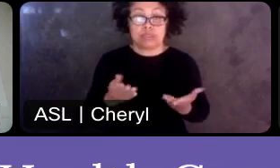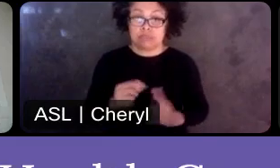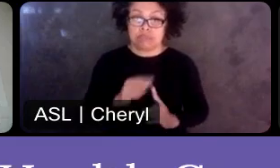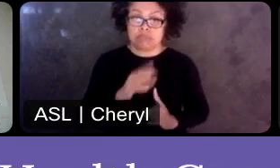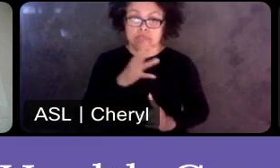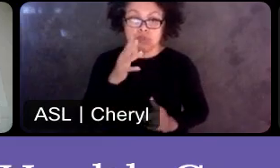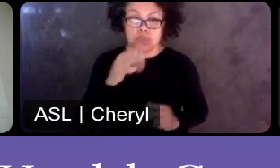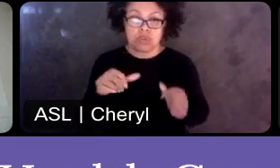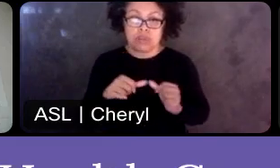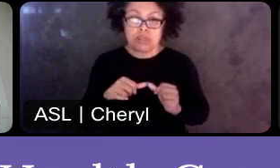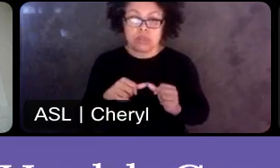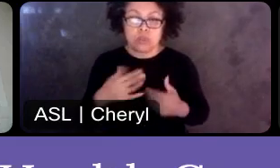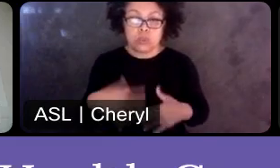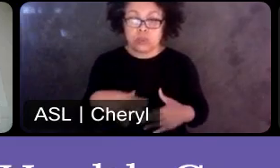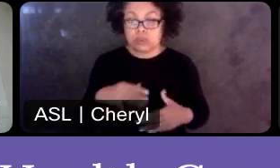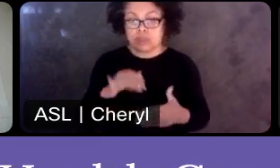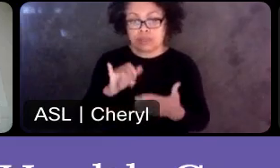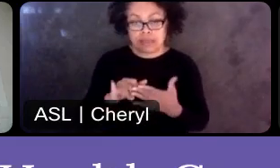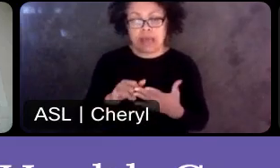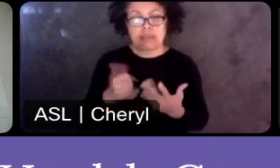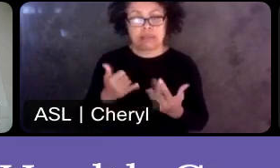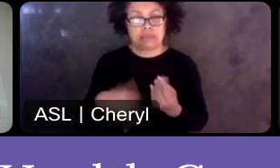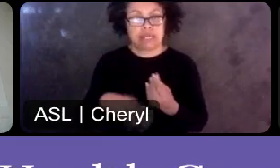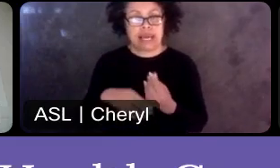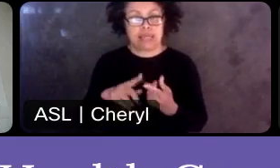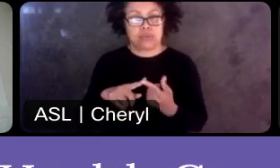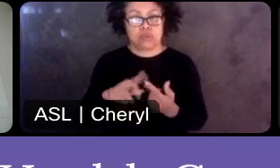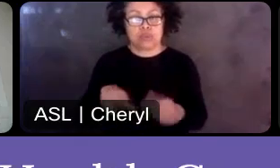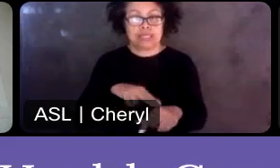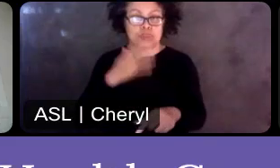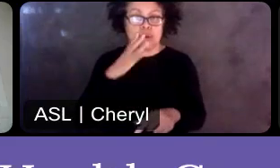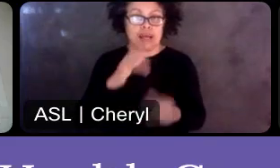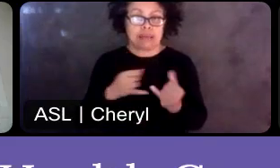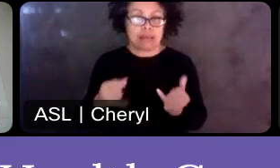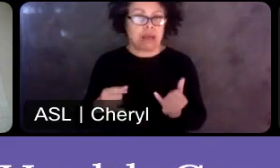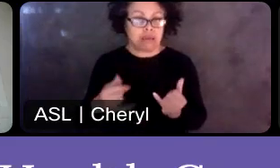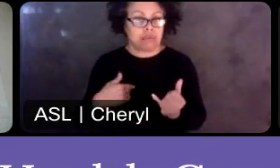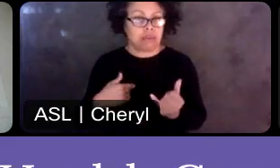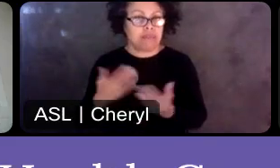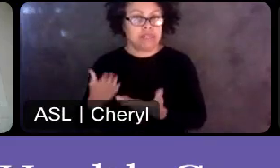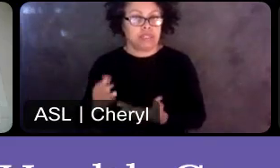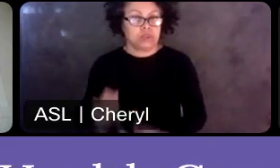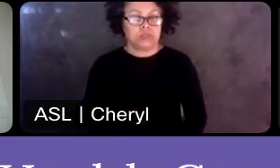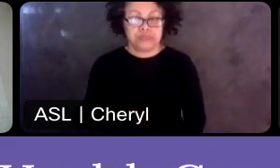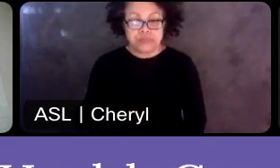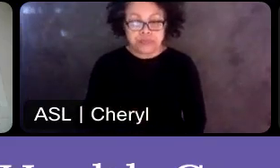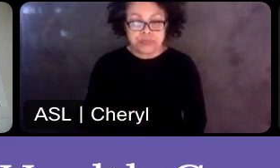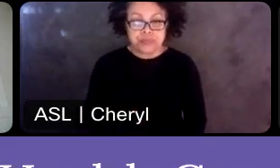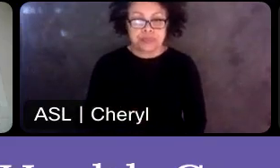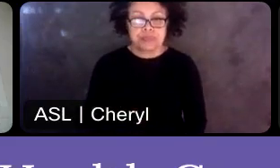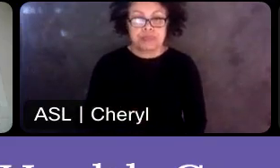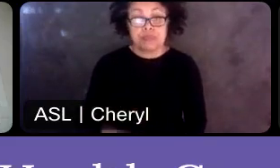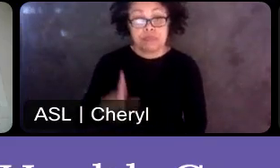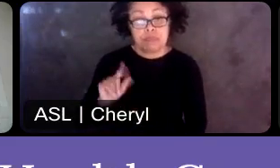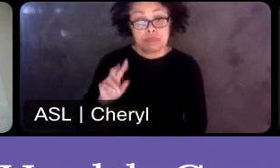this has been integrated into the services of the national hotline as well. In 2022,